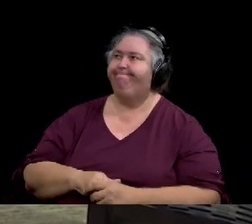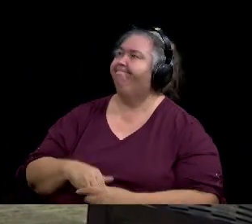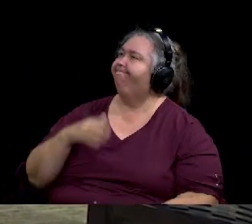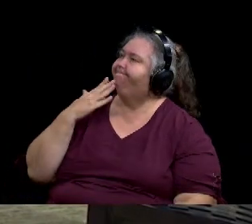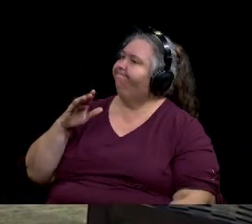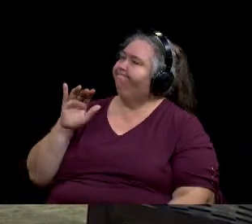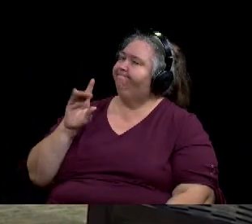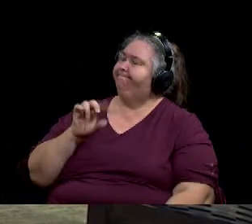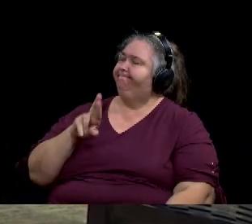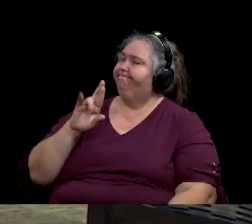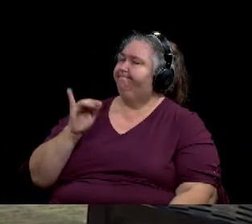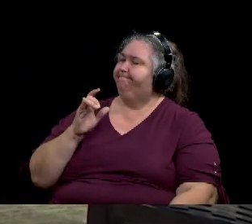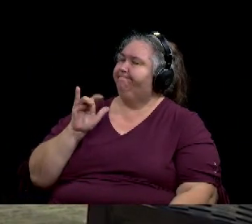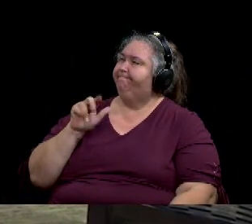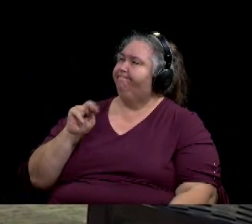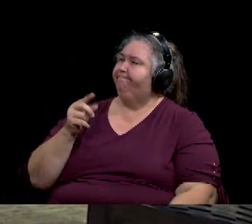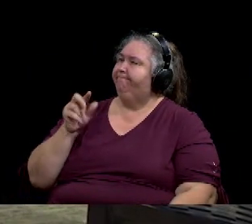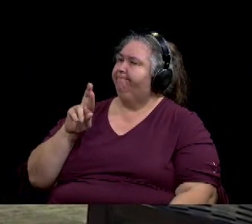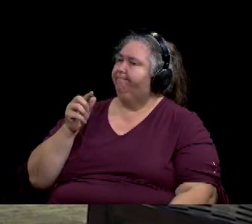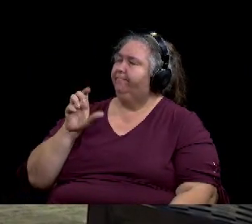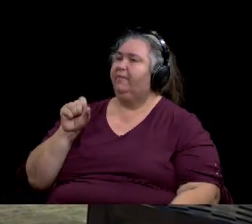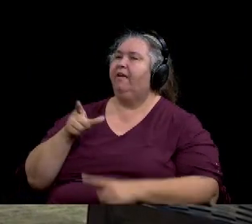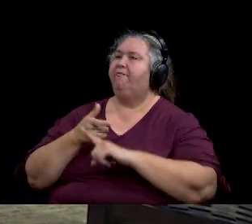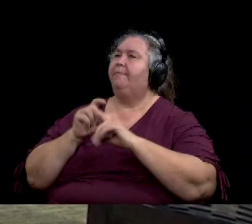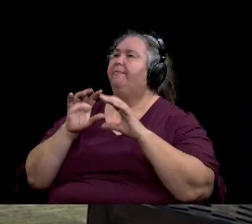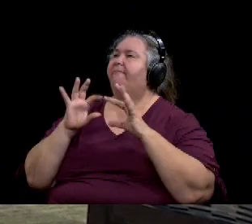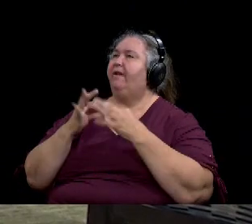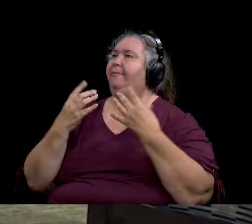Jackson Griggs from the Family Health Center. Dr. Griggs?